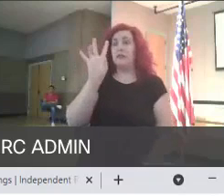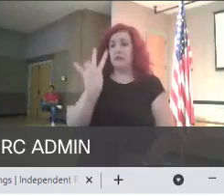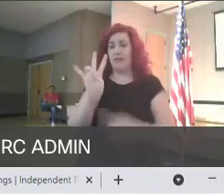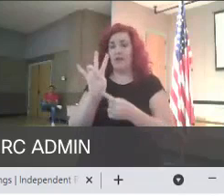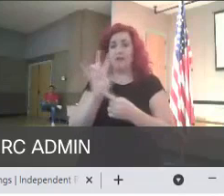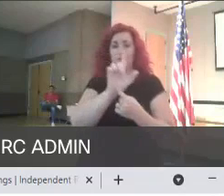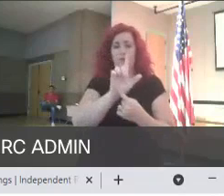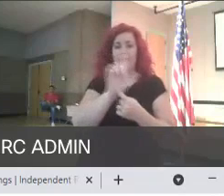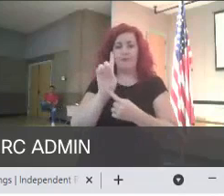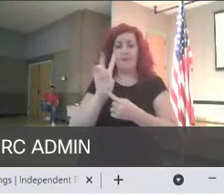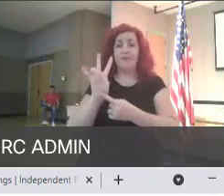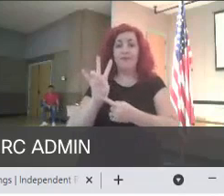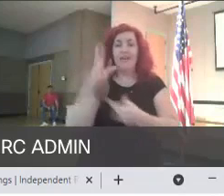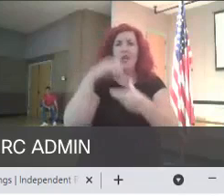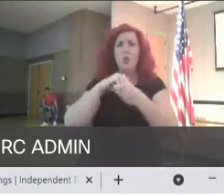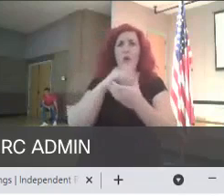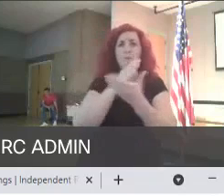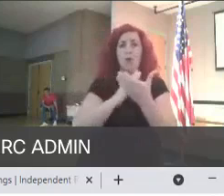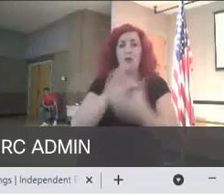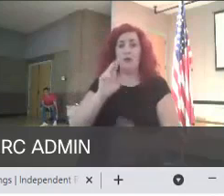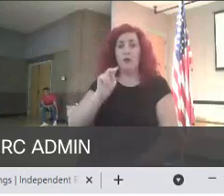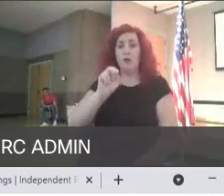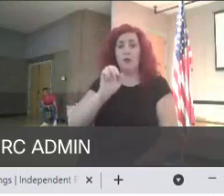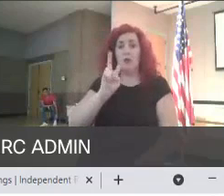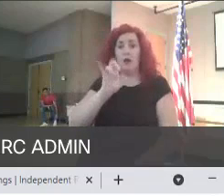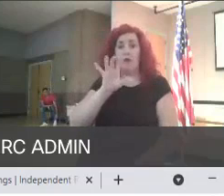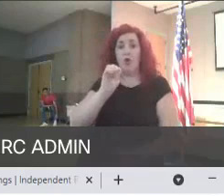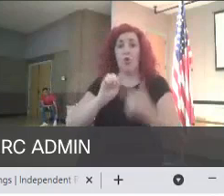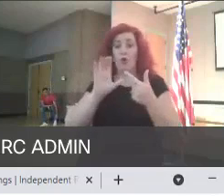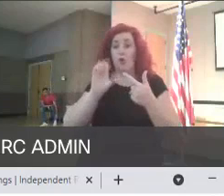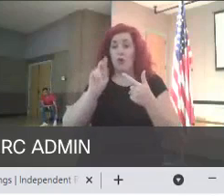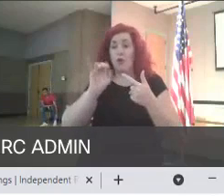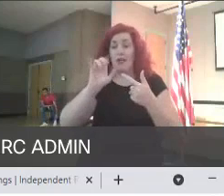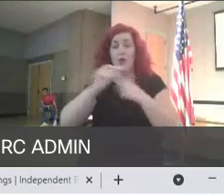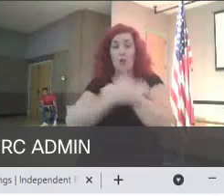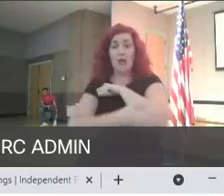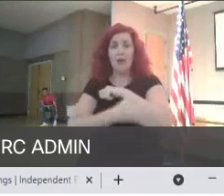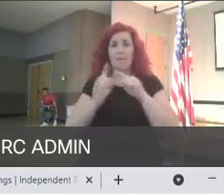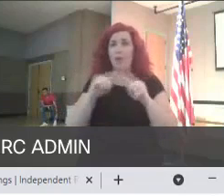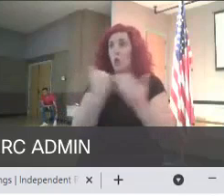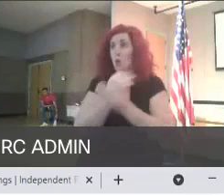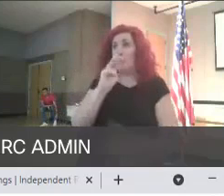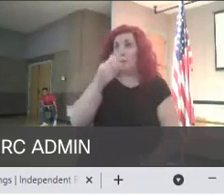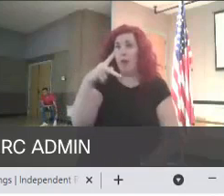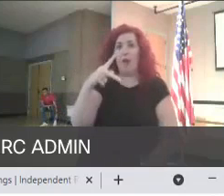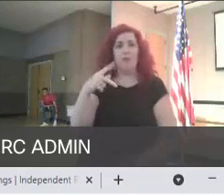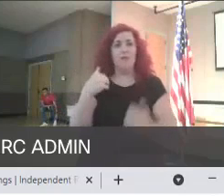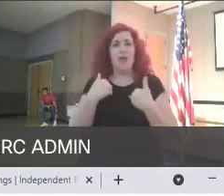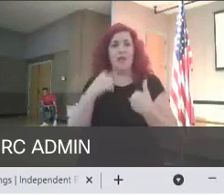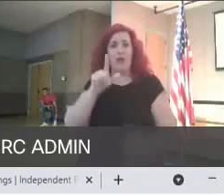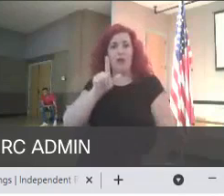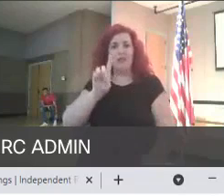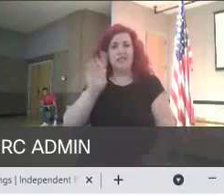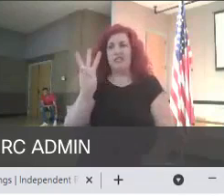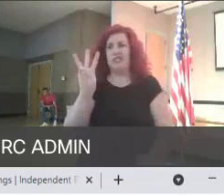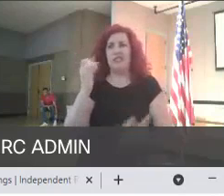Navajo and Coconino counties, but the new base map has the Navajo and Coconino counties in the new LD6.